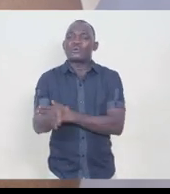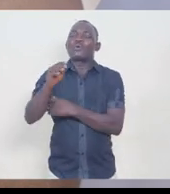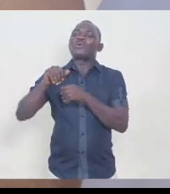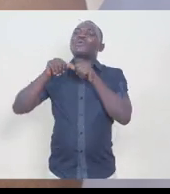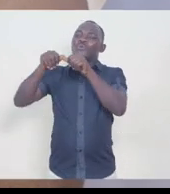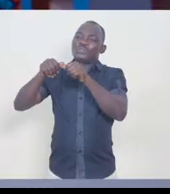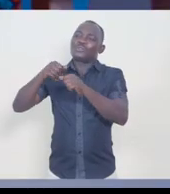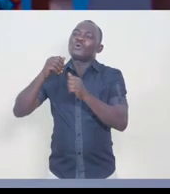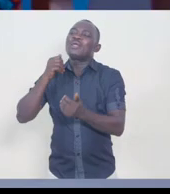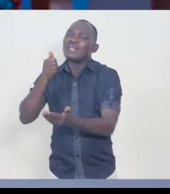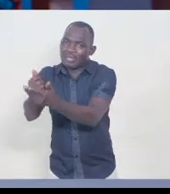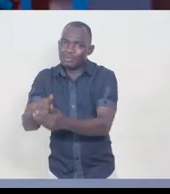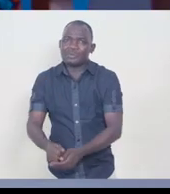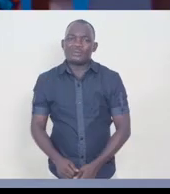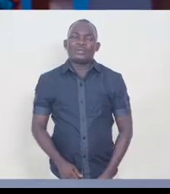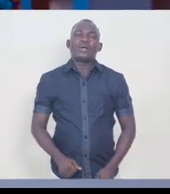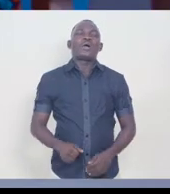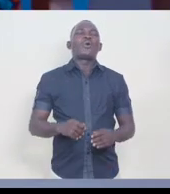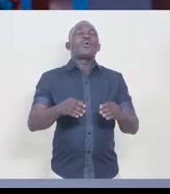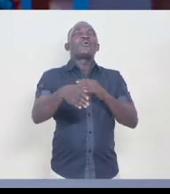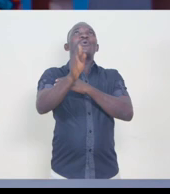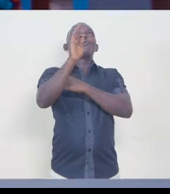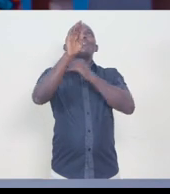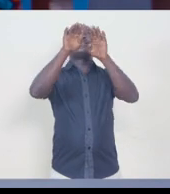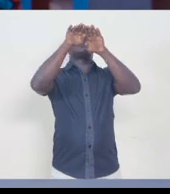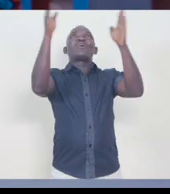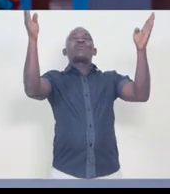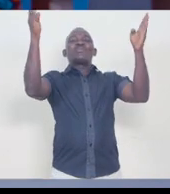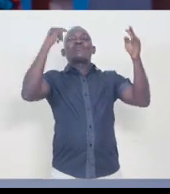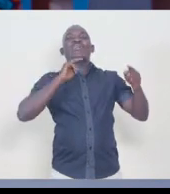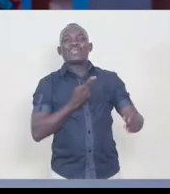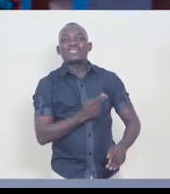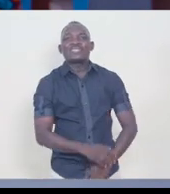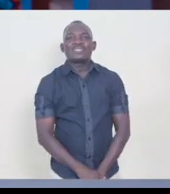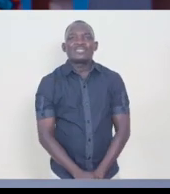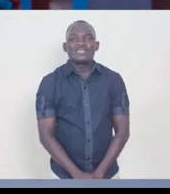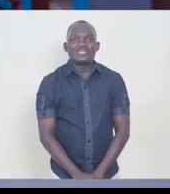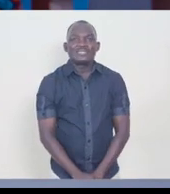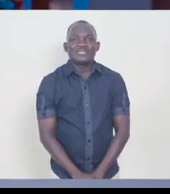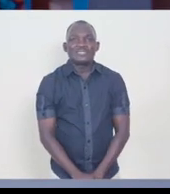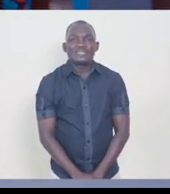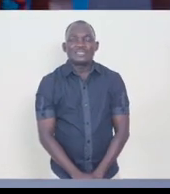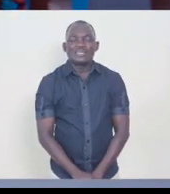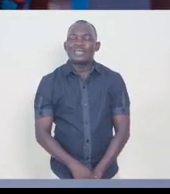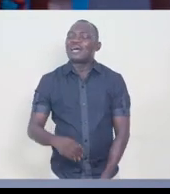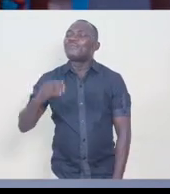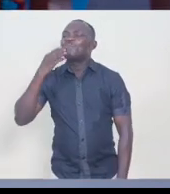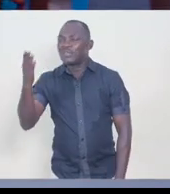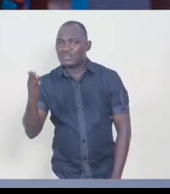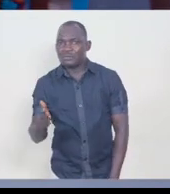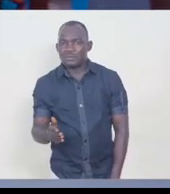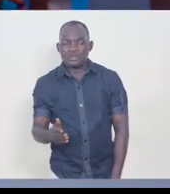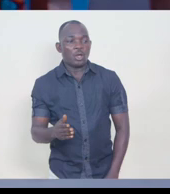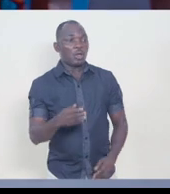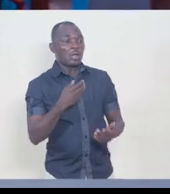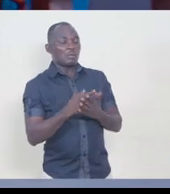grace. Oh, heaven's door will open on you. You'll be prosperous. Yeah. Thank you, my granddad.